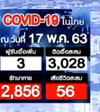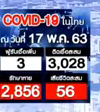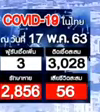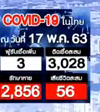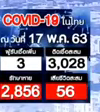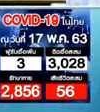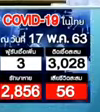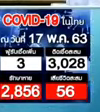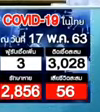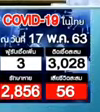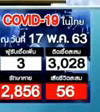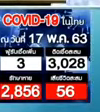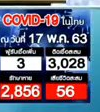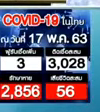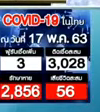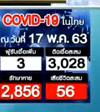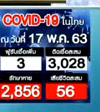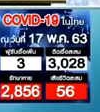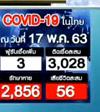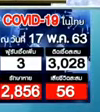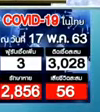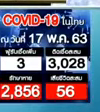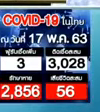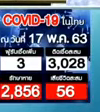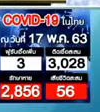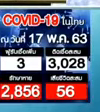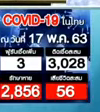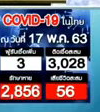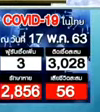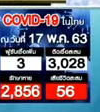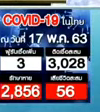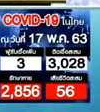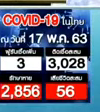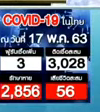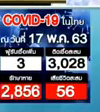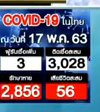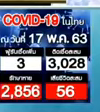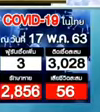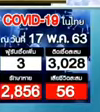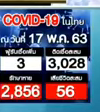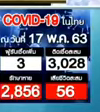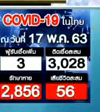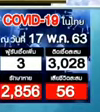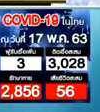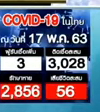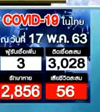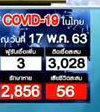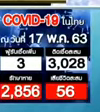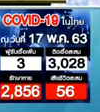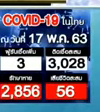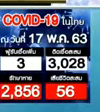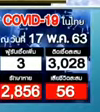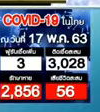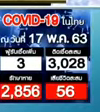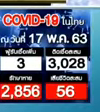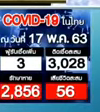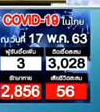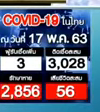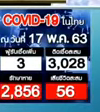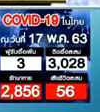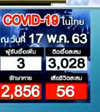means that the previous ban will be extended from the beginning of June to the end of June. Again, this ban does not apply